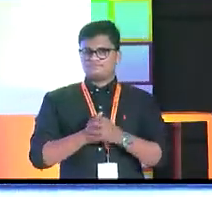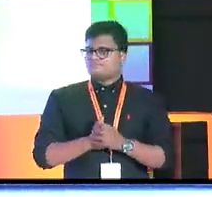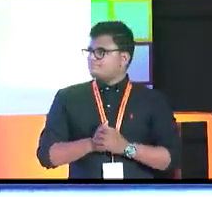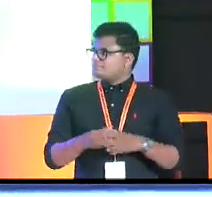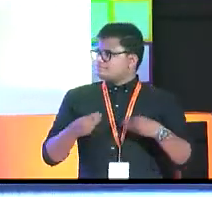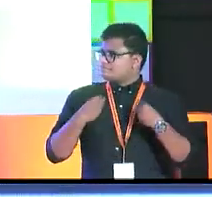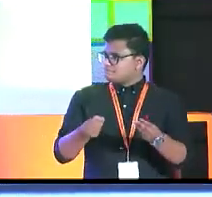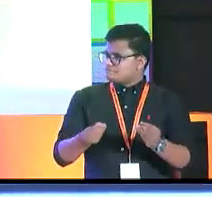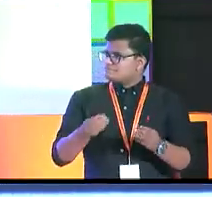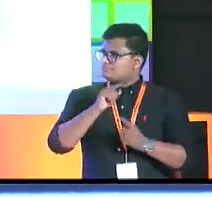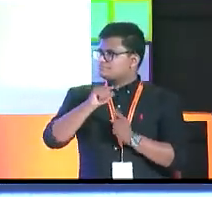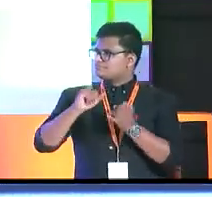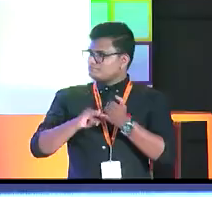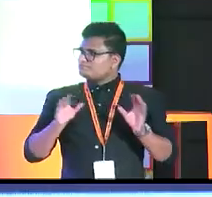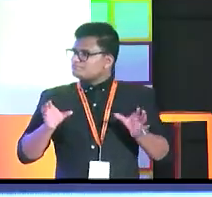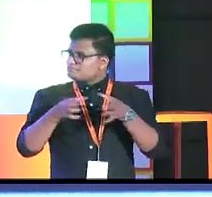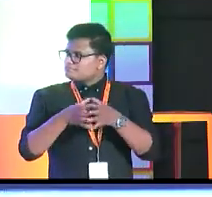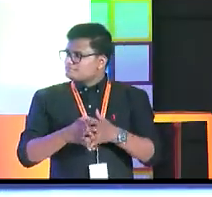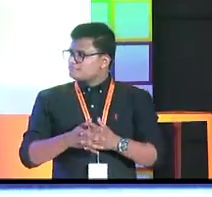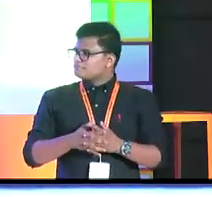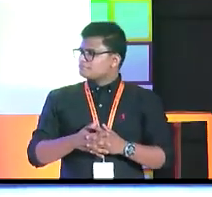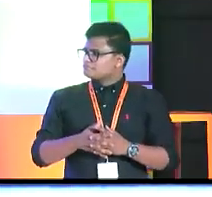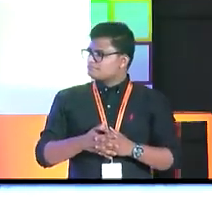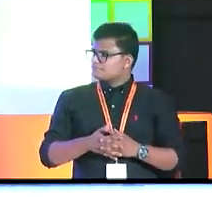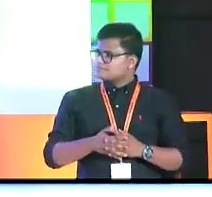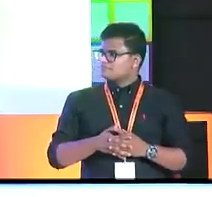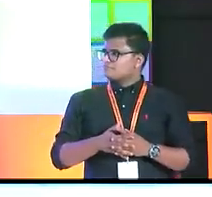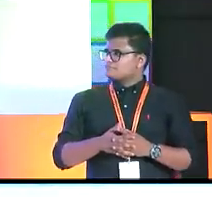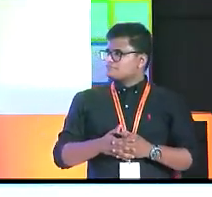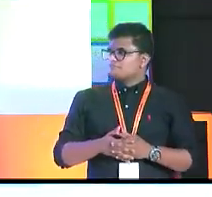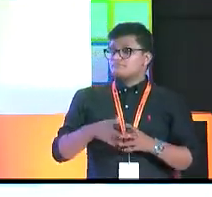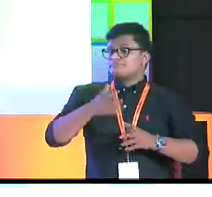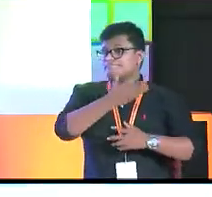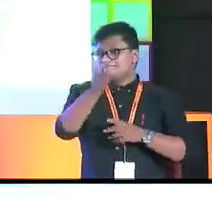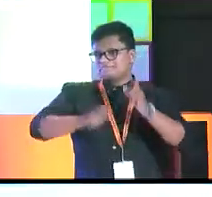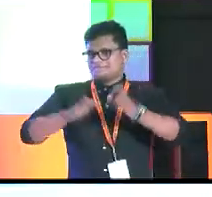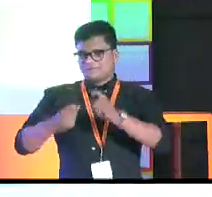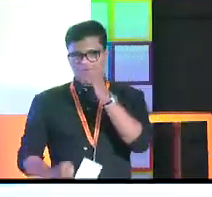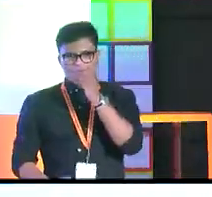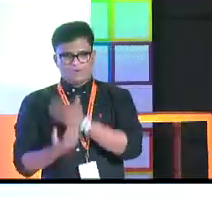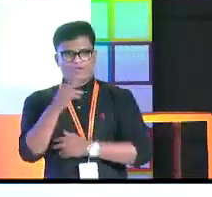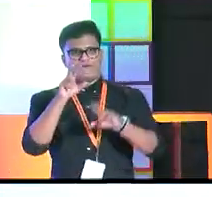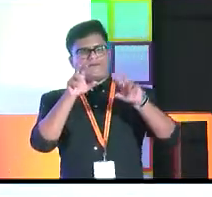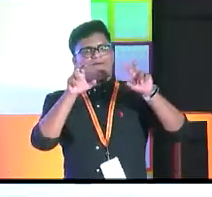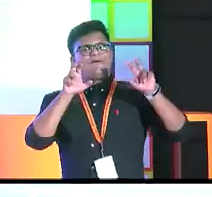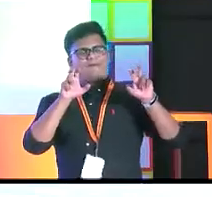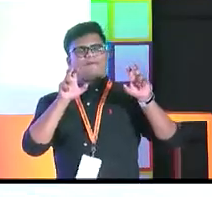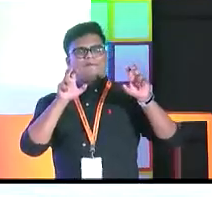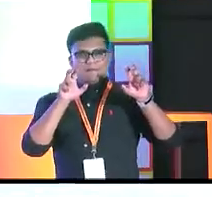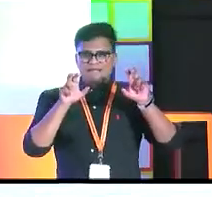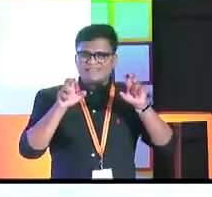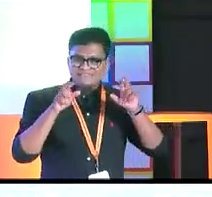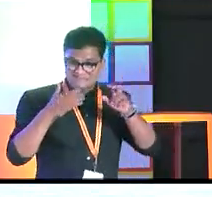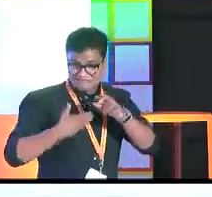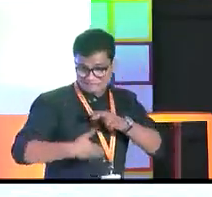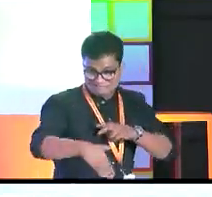I dedicate to this particular beautiful group and the people you have been watching since morning. and you will see some more in